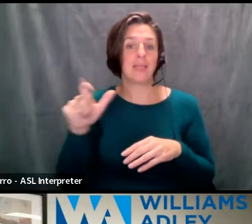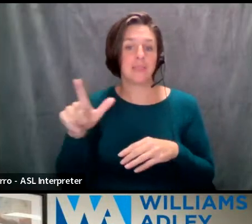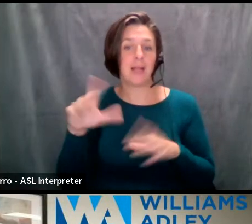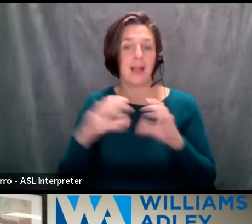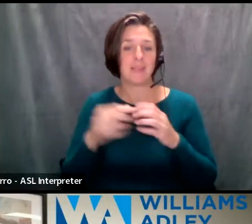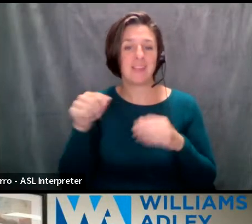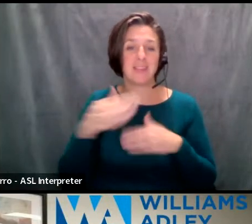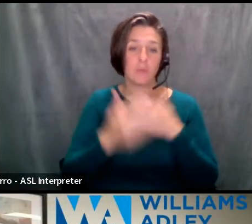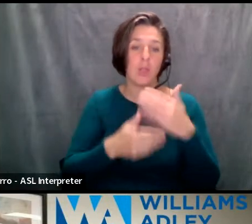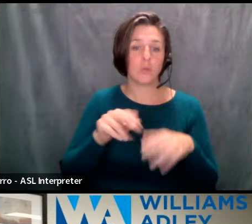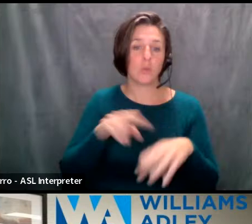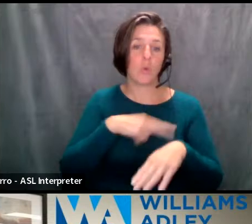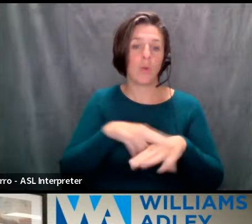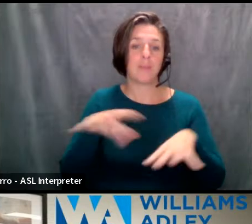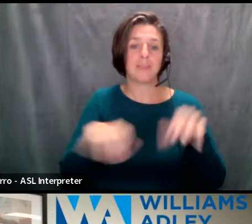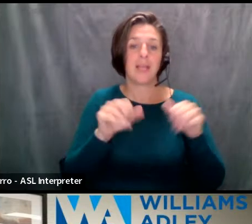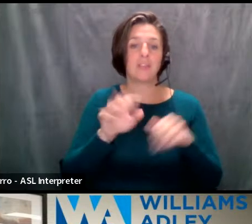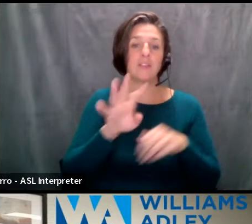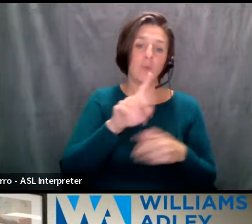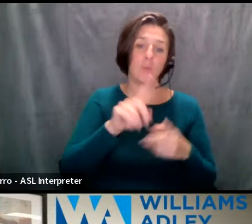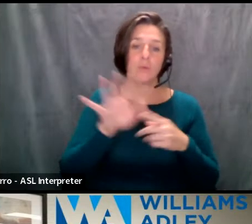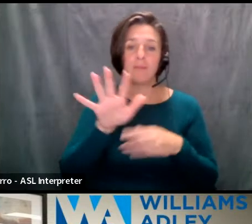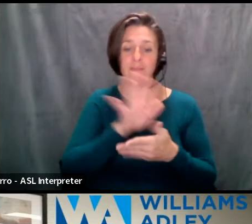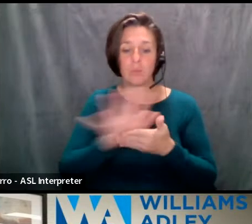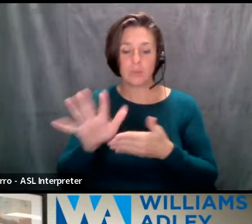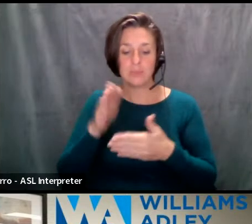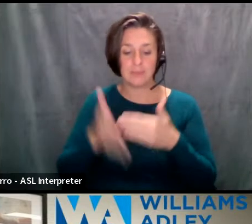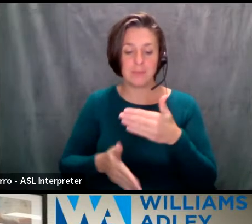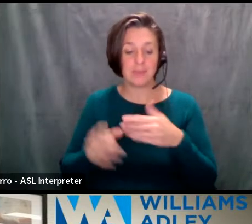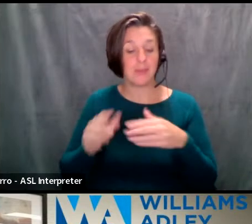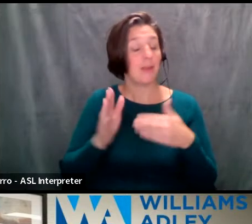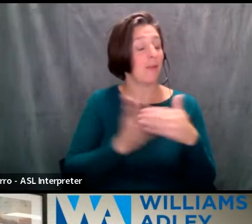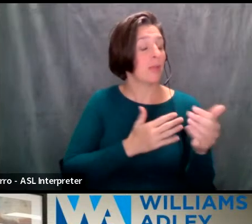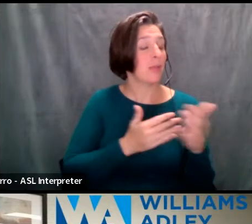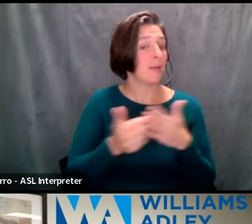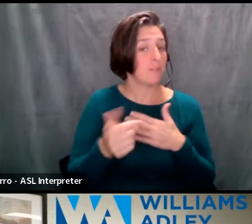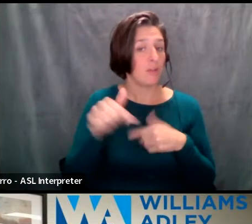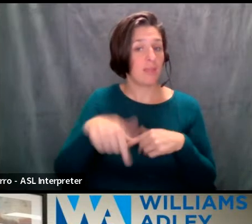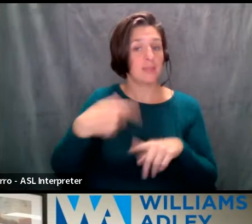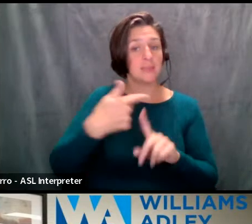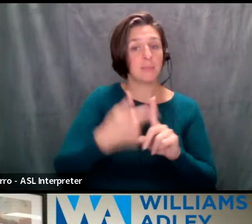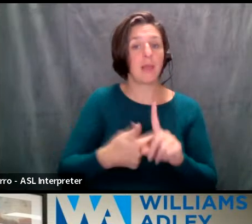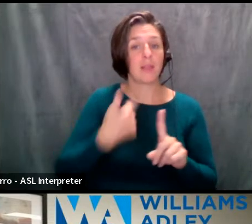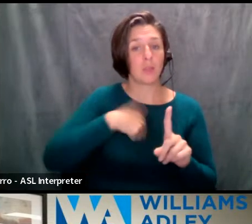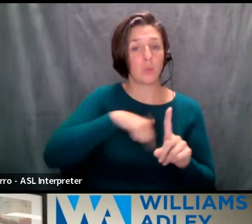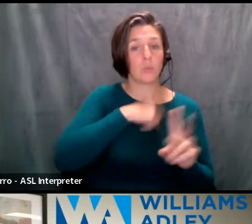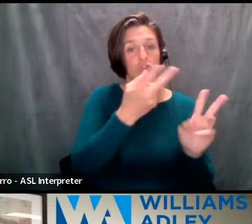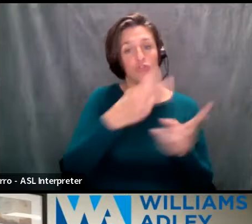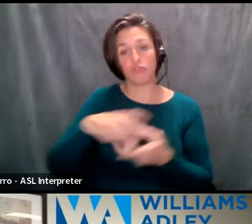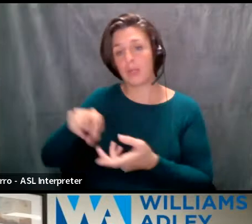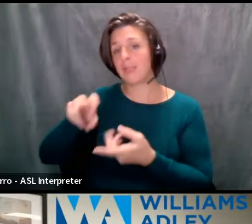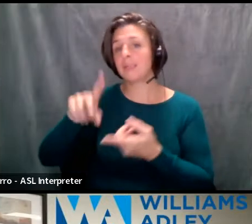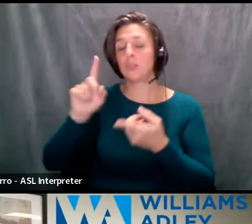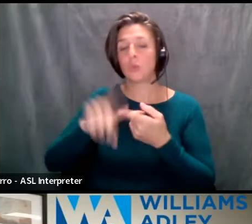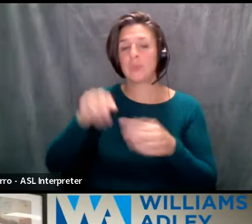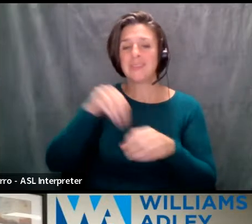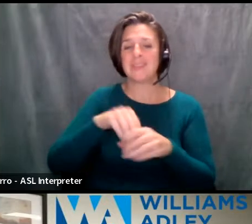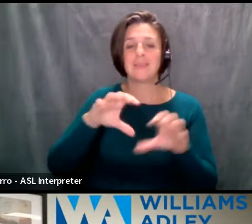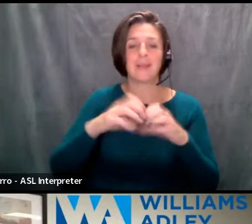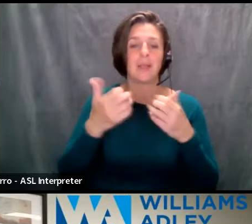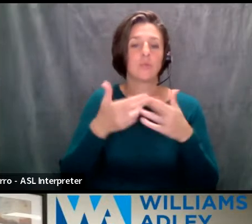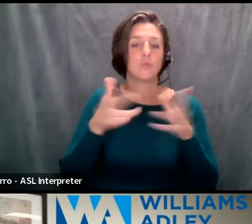to 5 weeks to complete. However, this month we transitioned to in-classroom